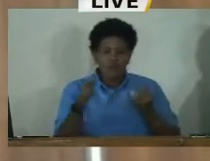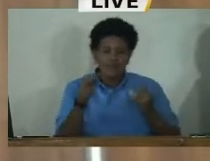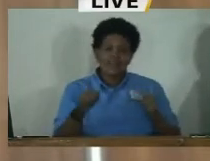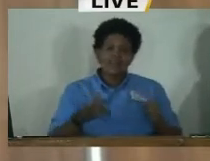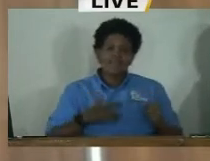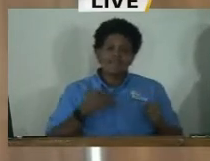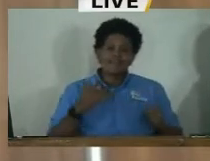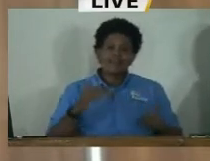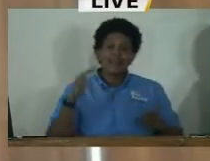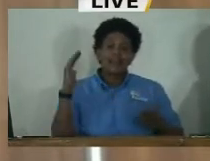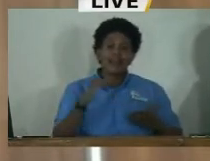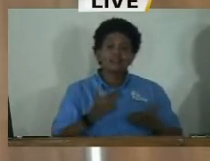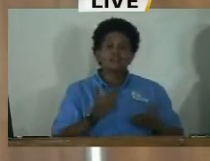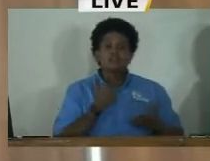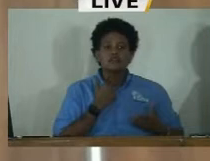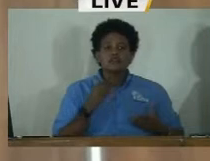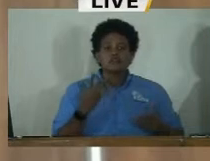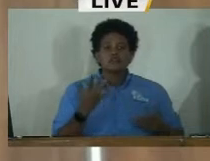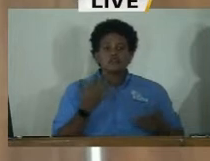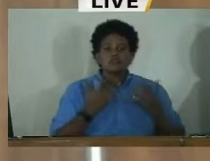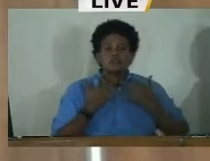less stifled and helpless.